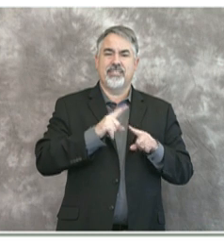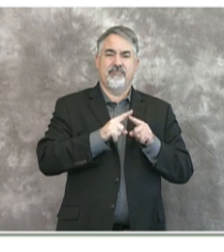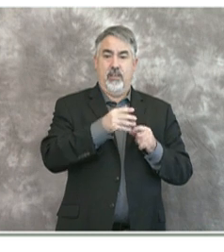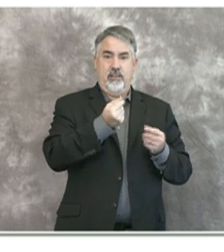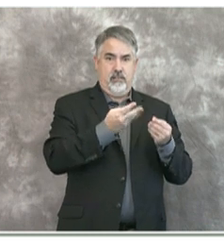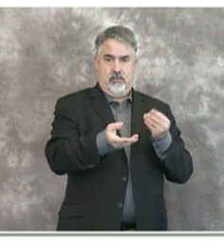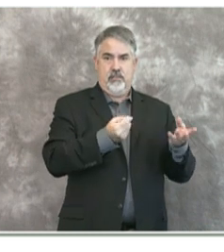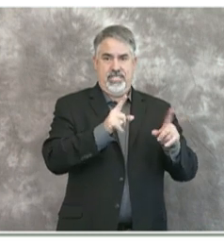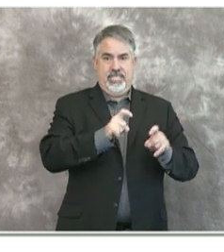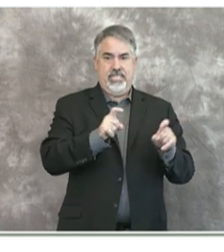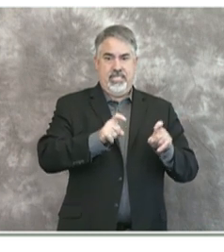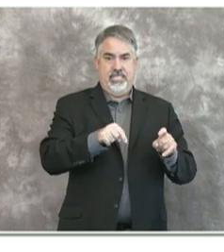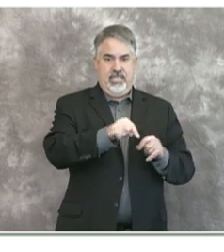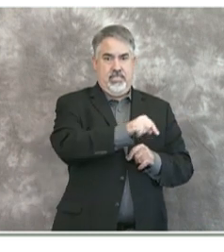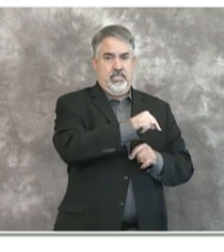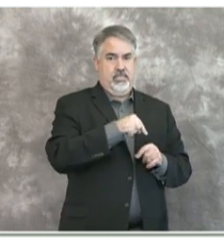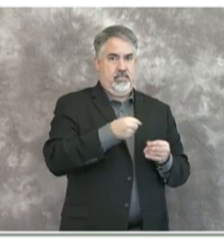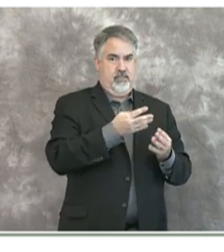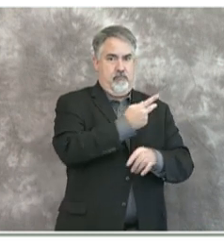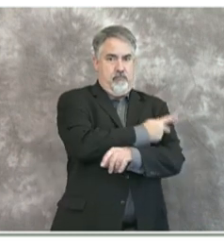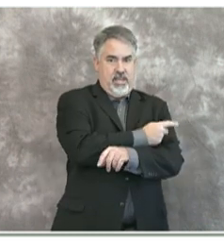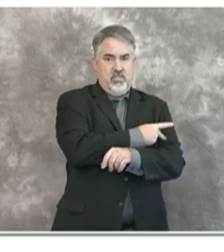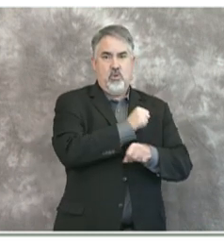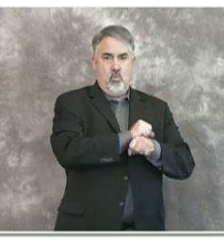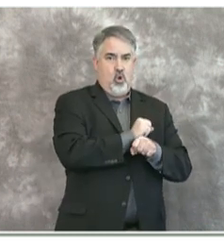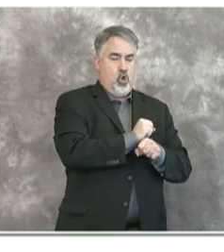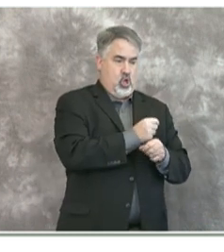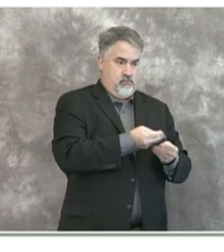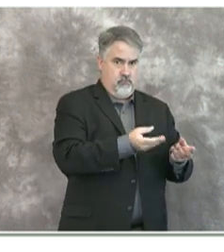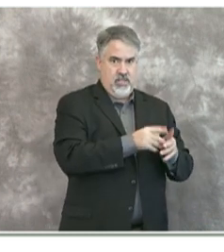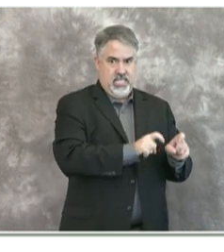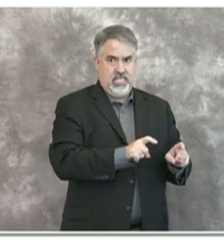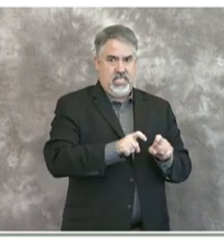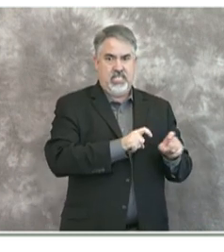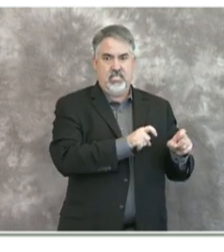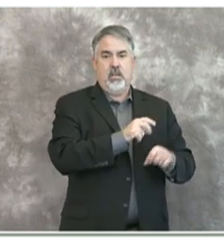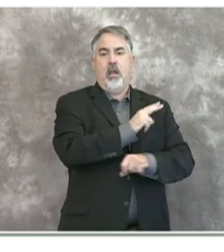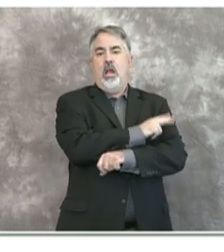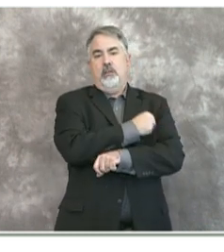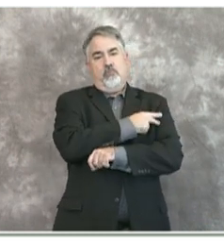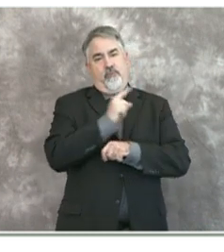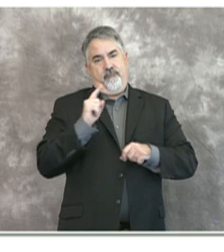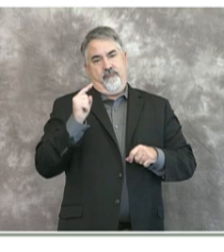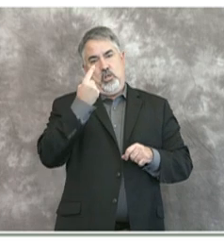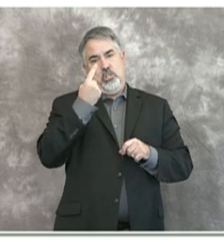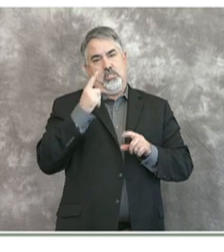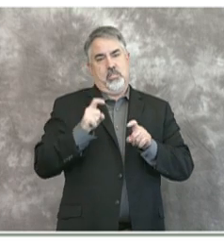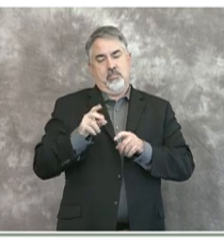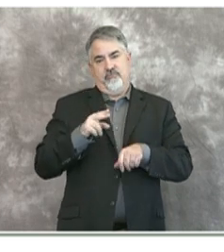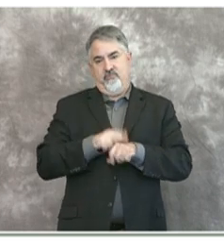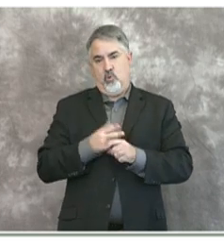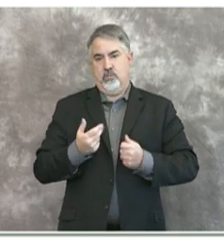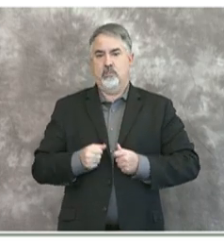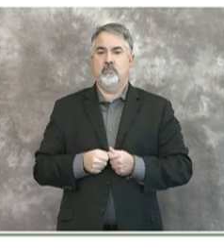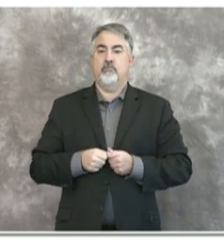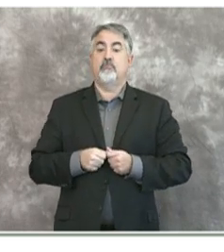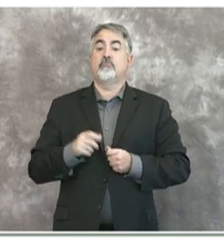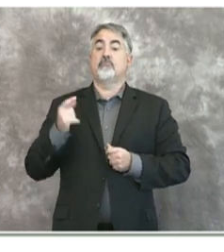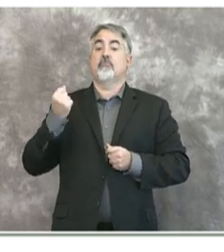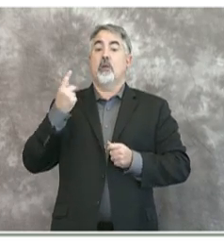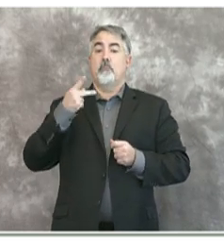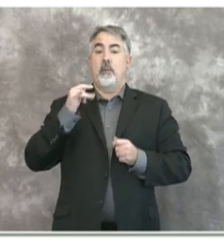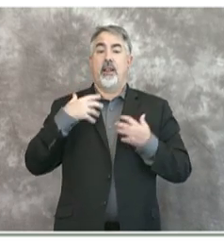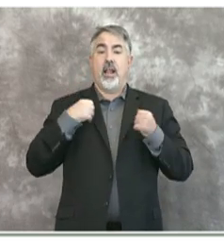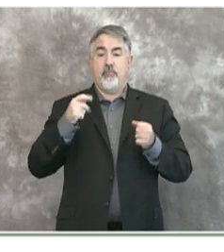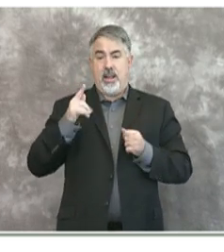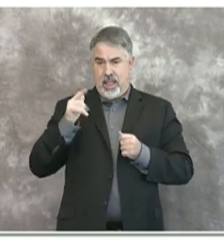and their employees, both in the hospital setting and the primary care setting. And our public health lab is supporting our